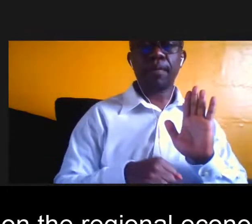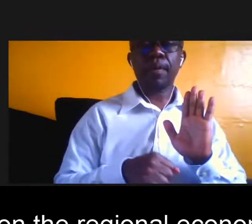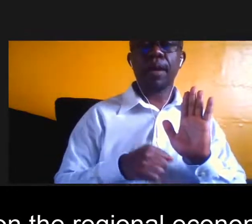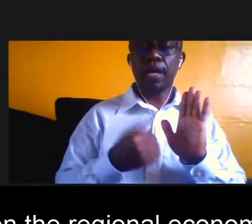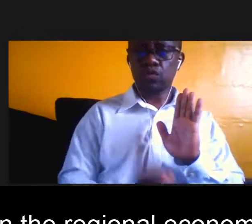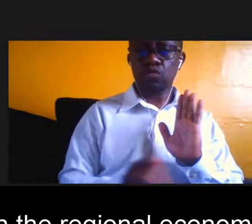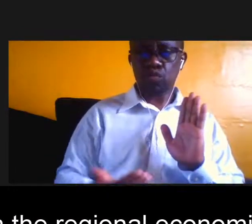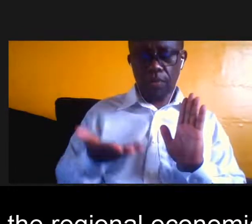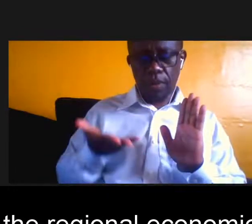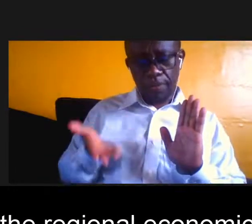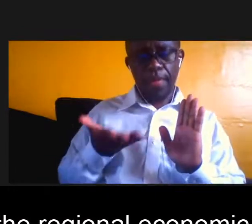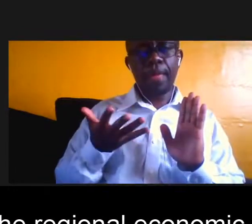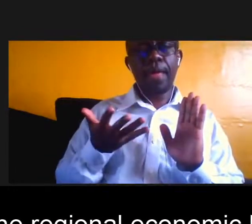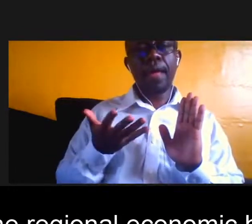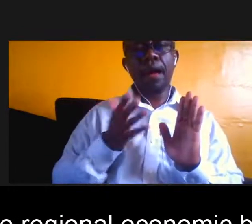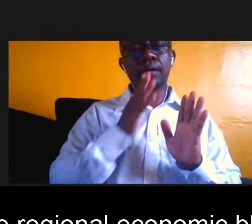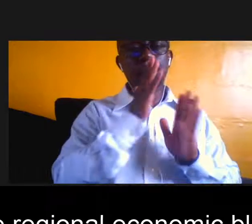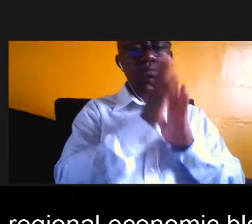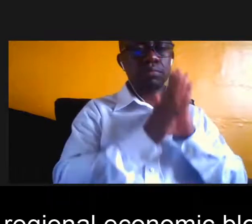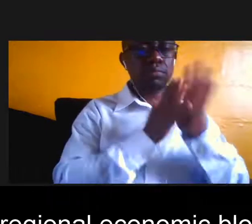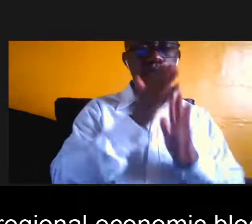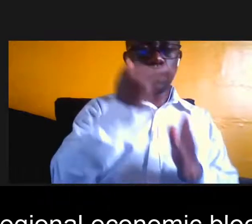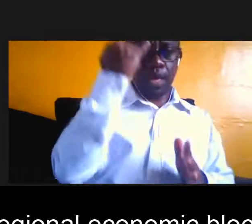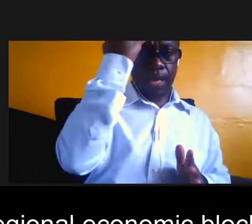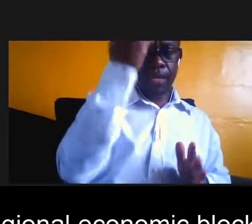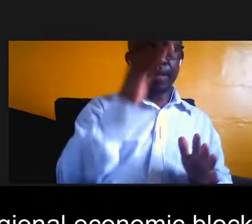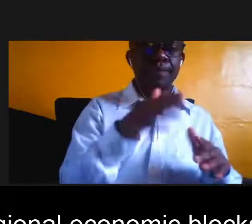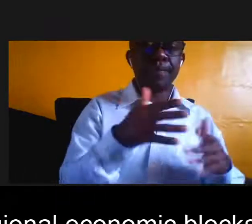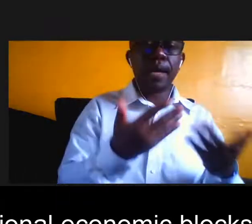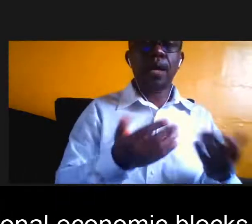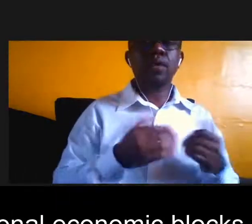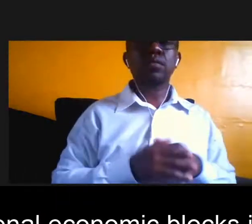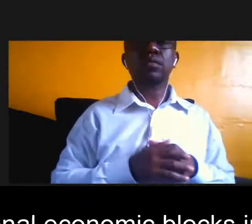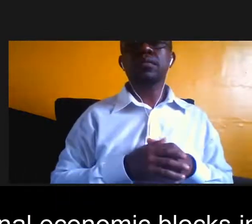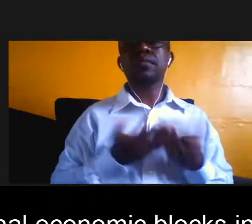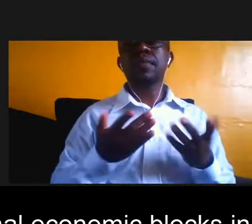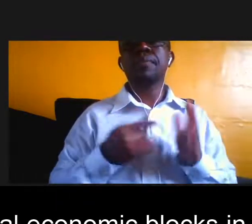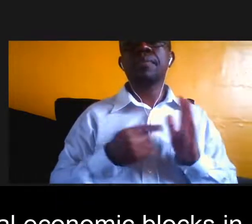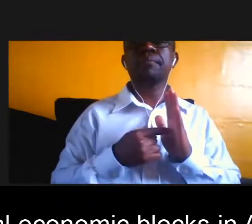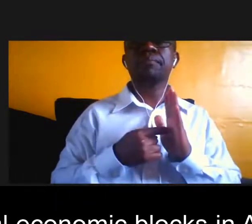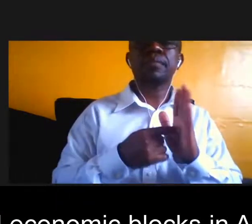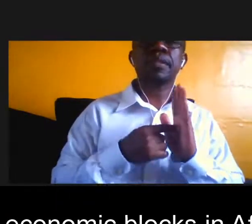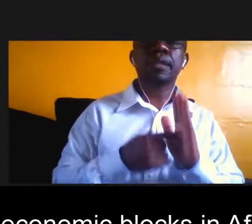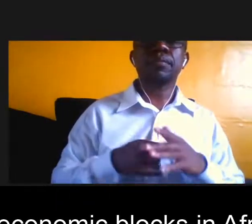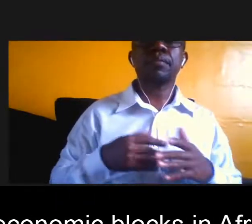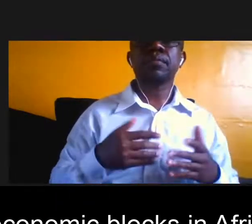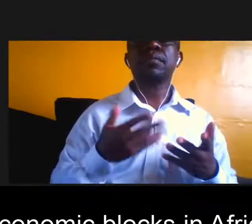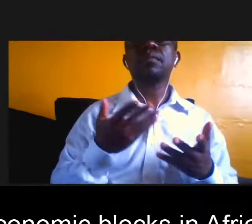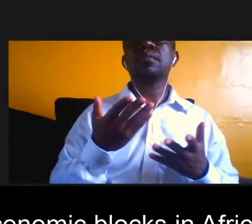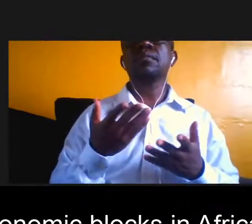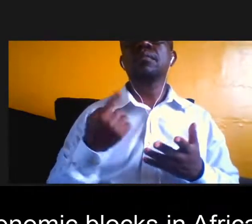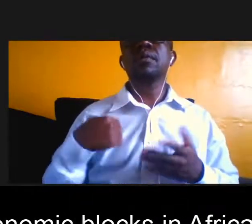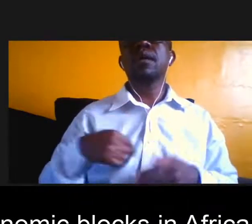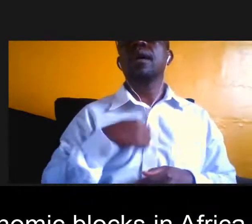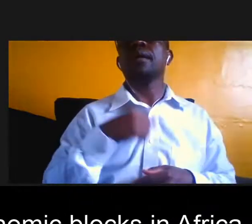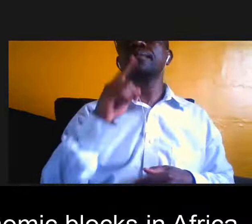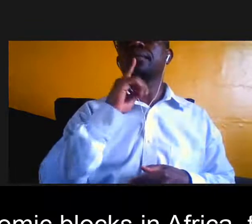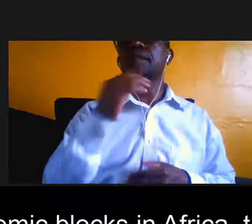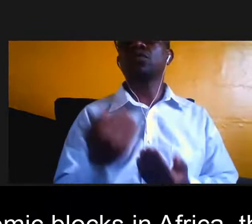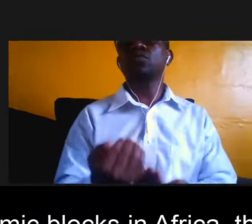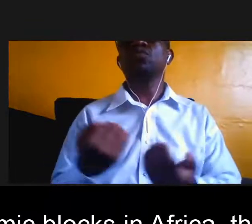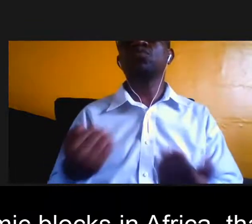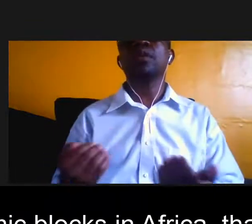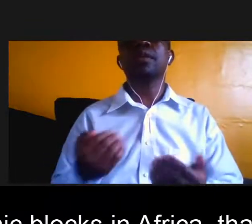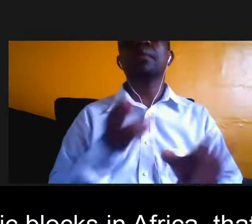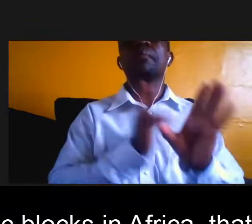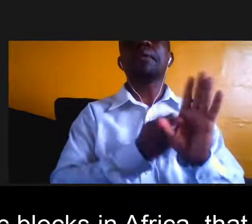have been talking, and you have had the conversation. Set the example. Give the example. Give the example. We have been telling people child participation is important.